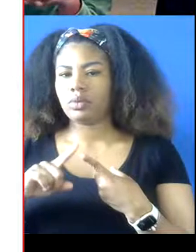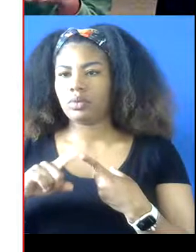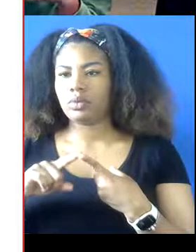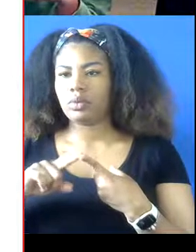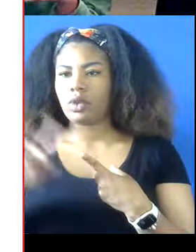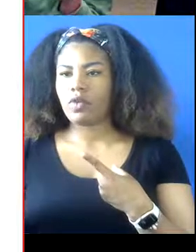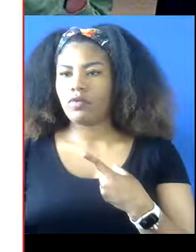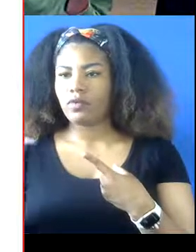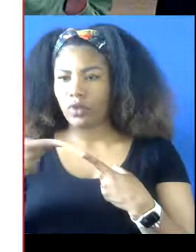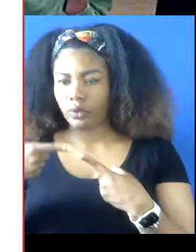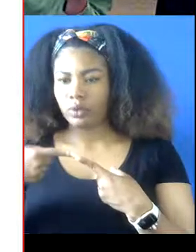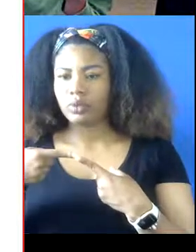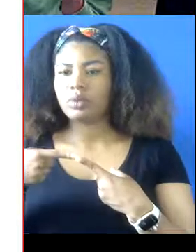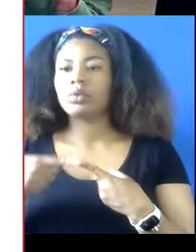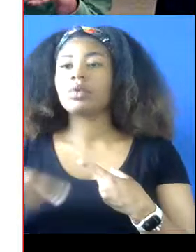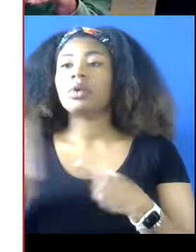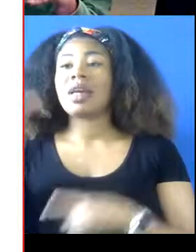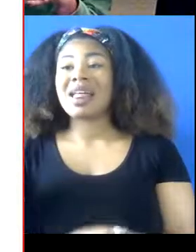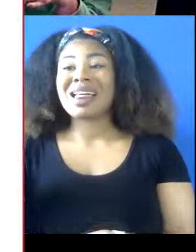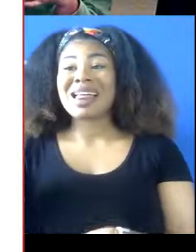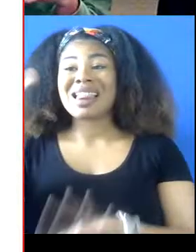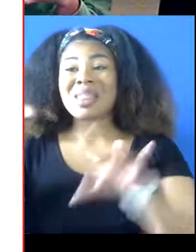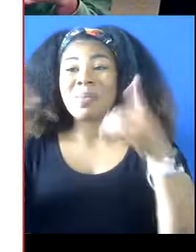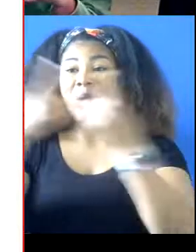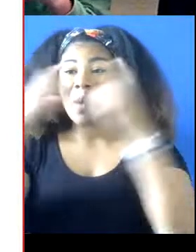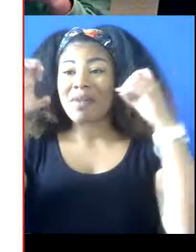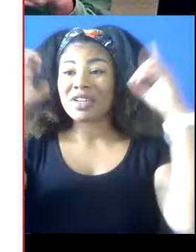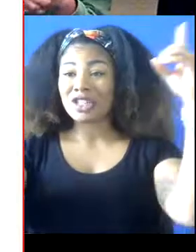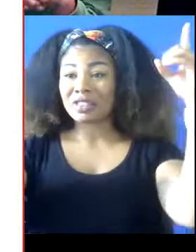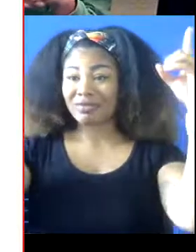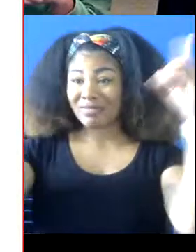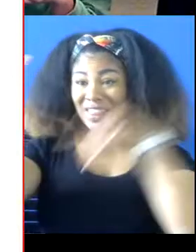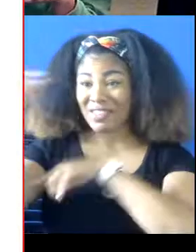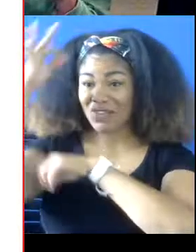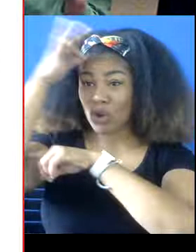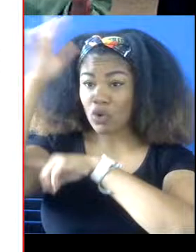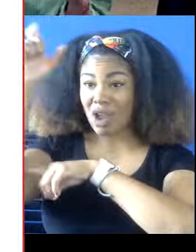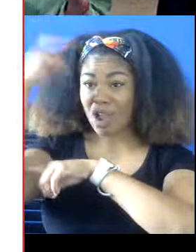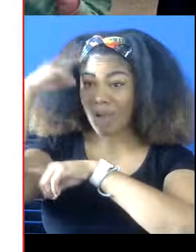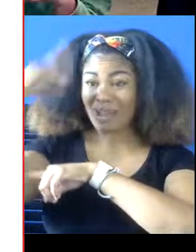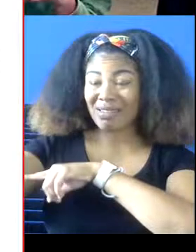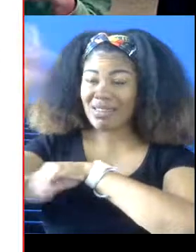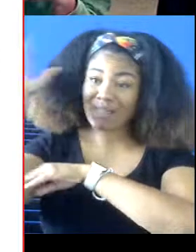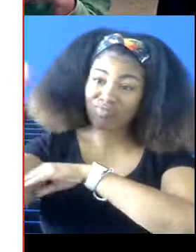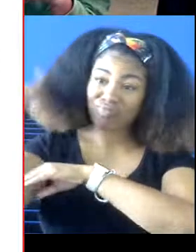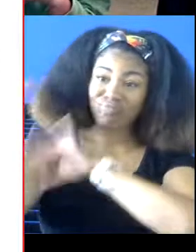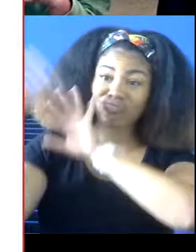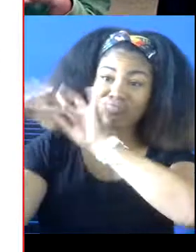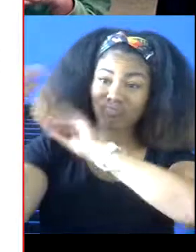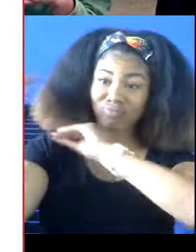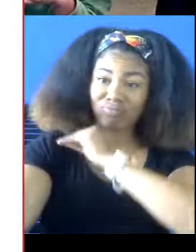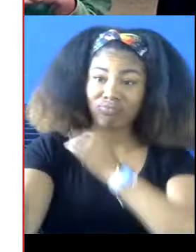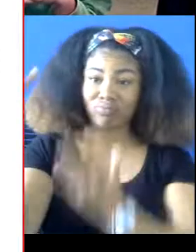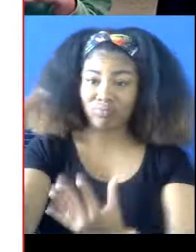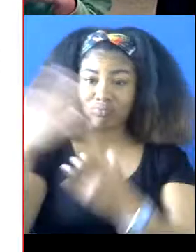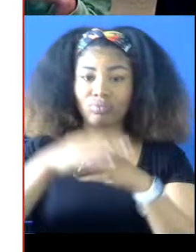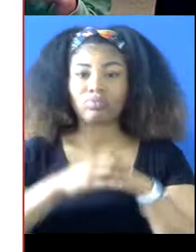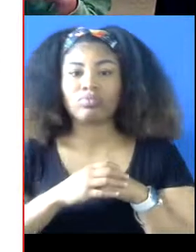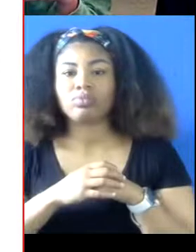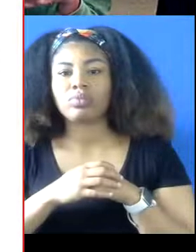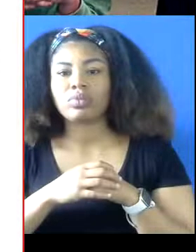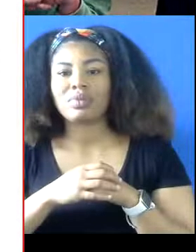by the Department of Education at the federal level. And essentially it's saying that there's no empirical justification for